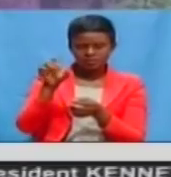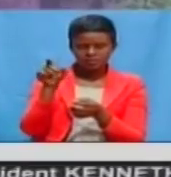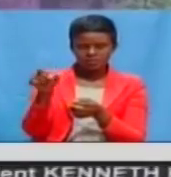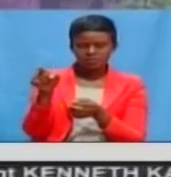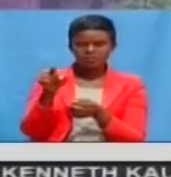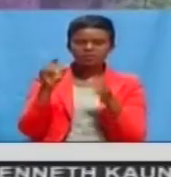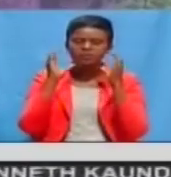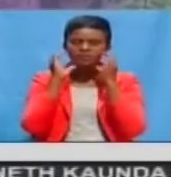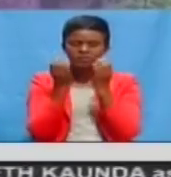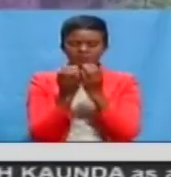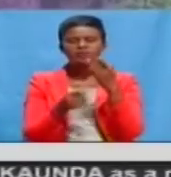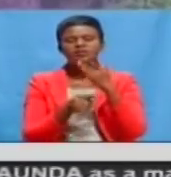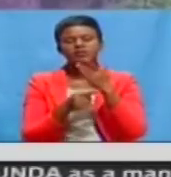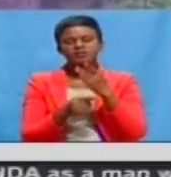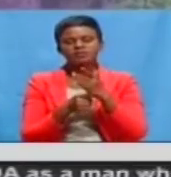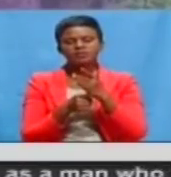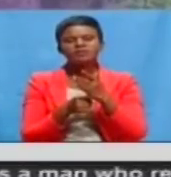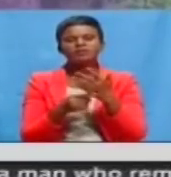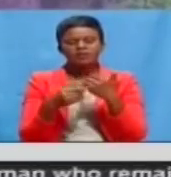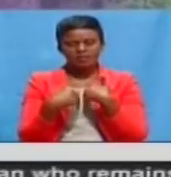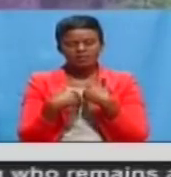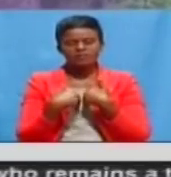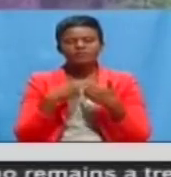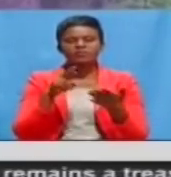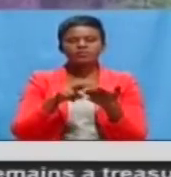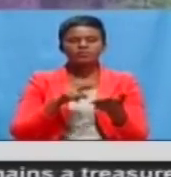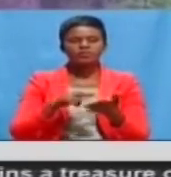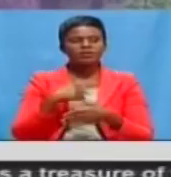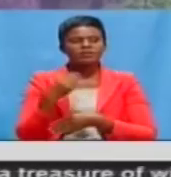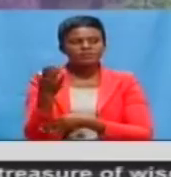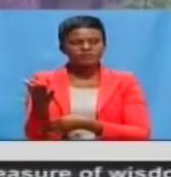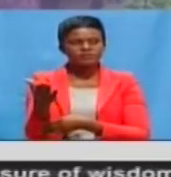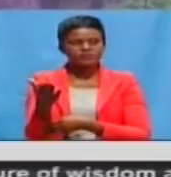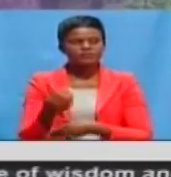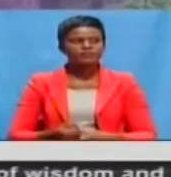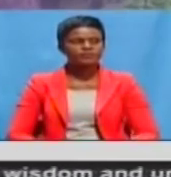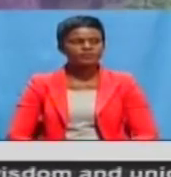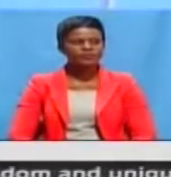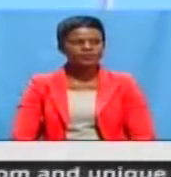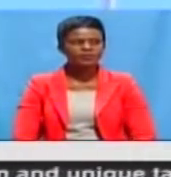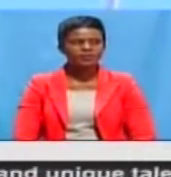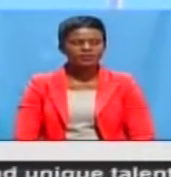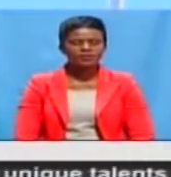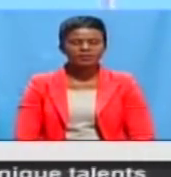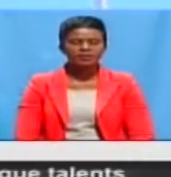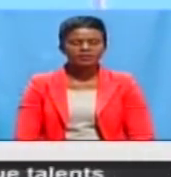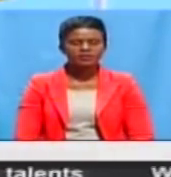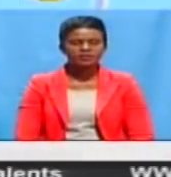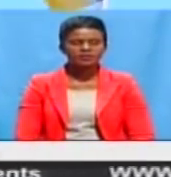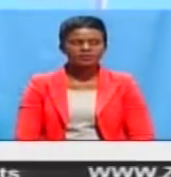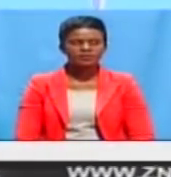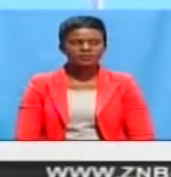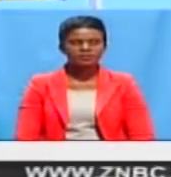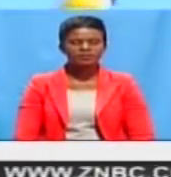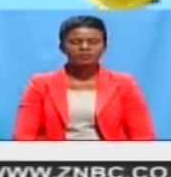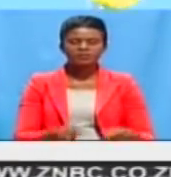Belaina, Mozambique. Jacqueline Stanley of Zanis now has the details in the following report. Despite having been ruled